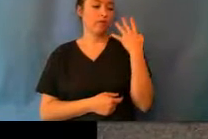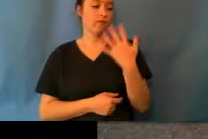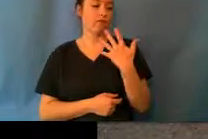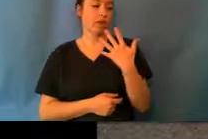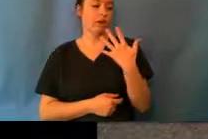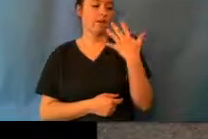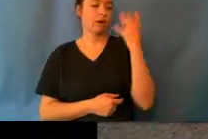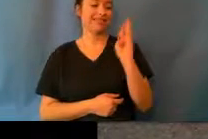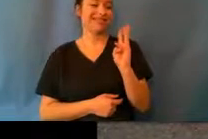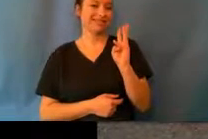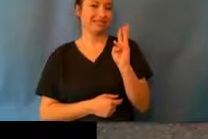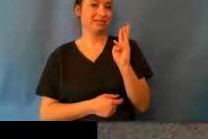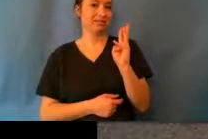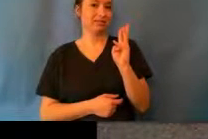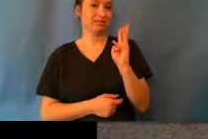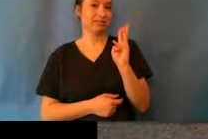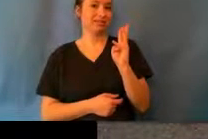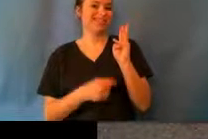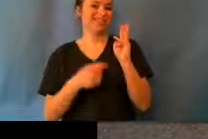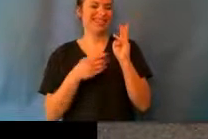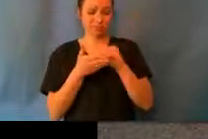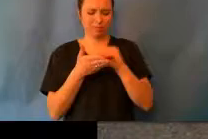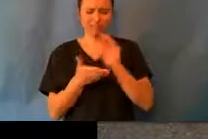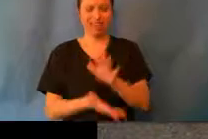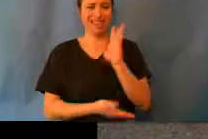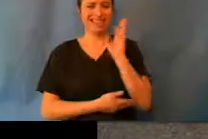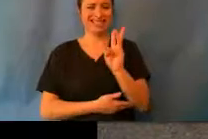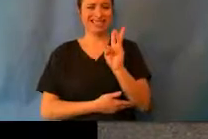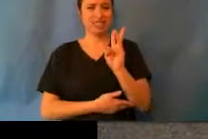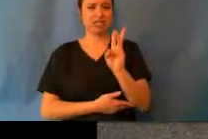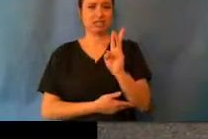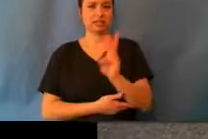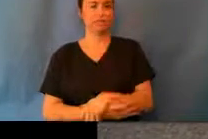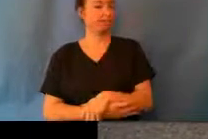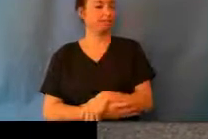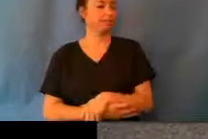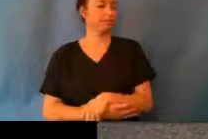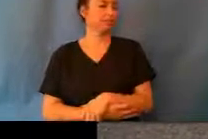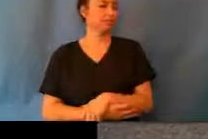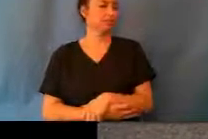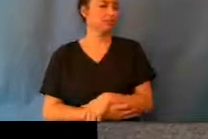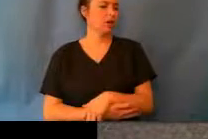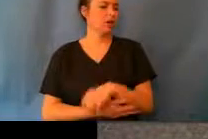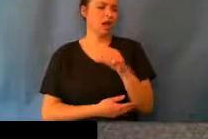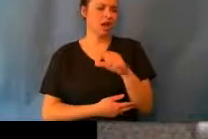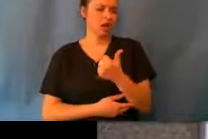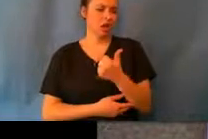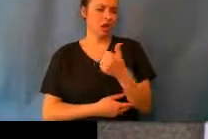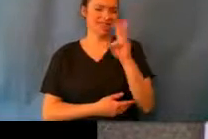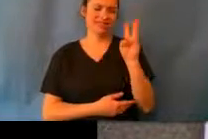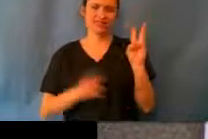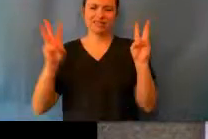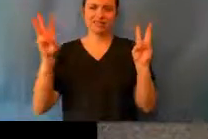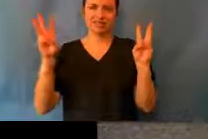4, 5, 6. He is 6 units tall. Is there another one that had 6